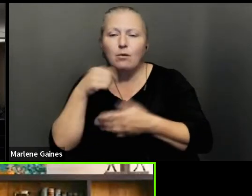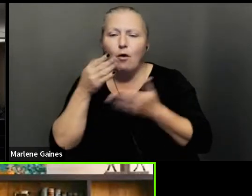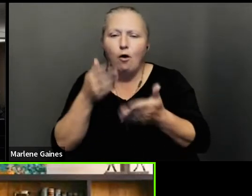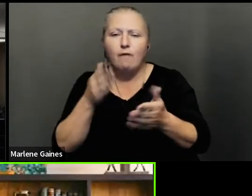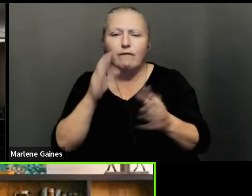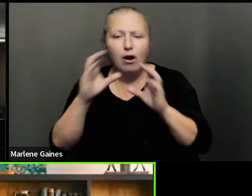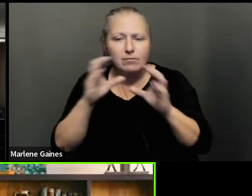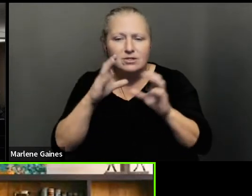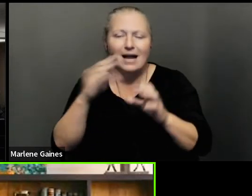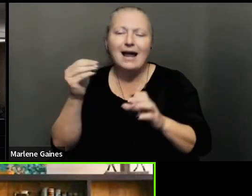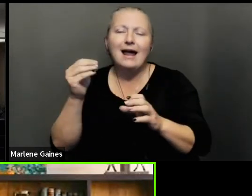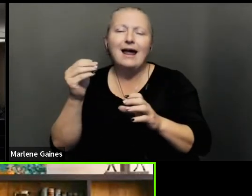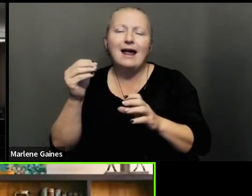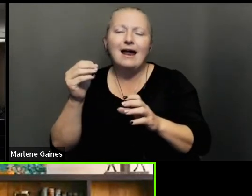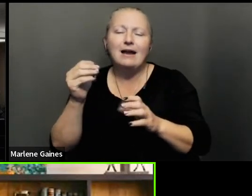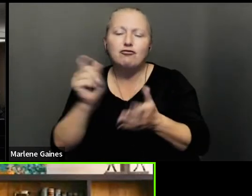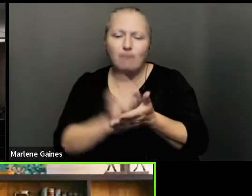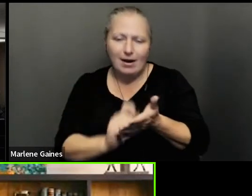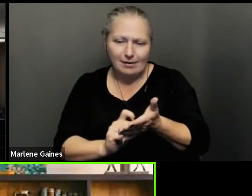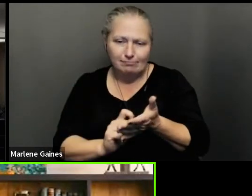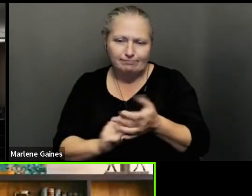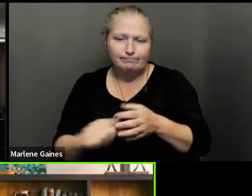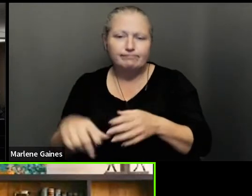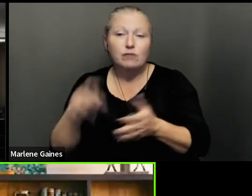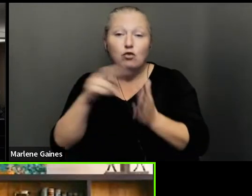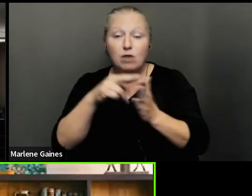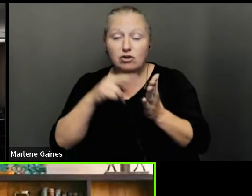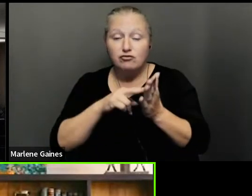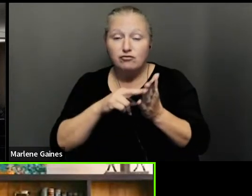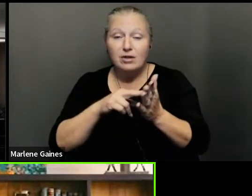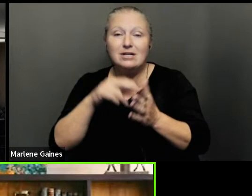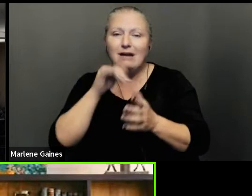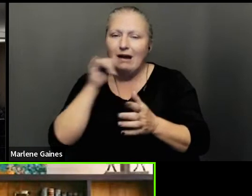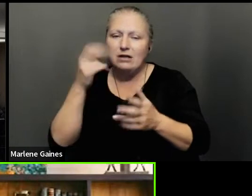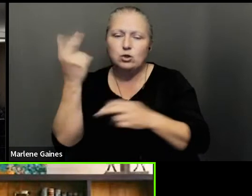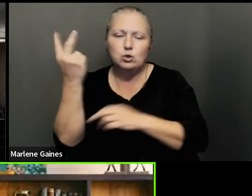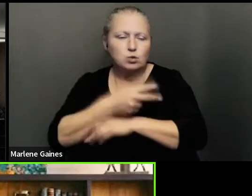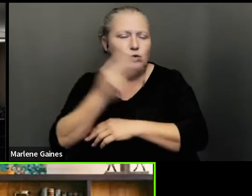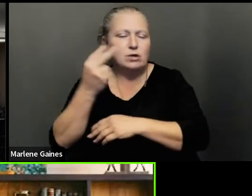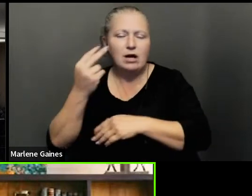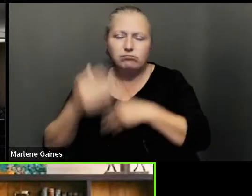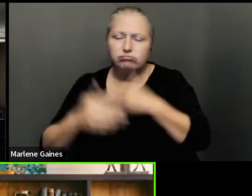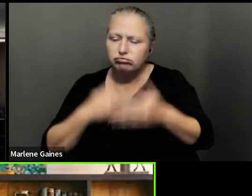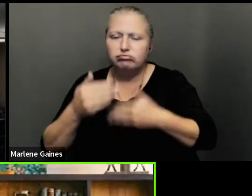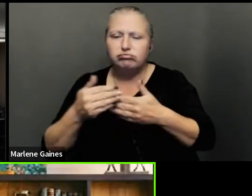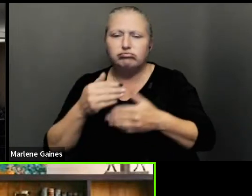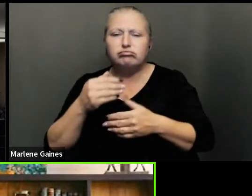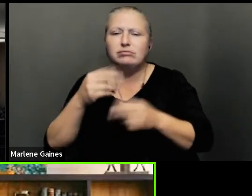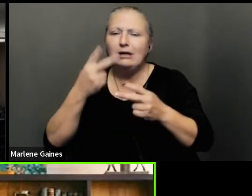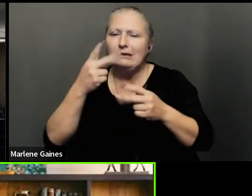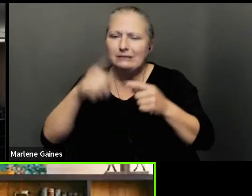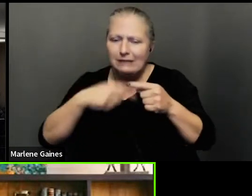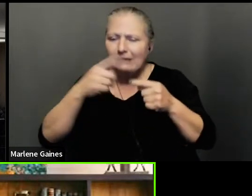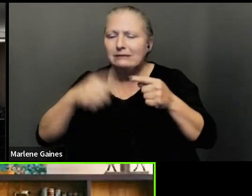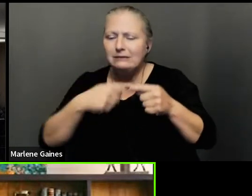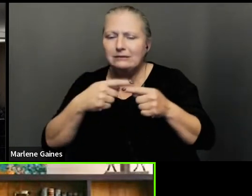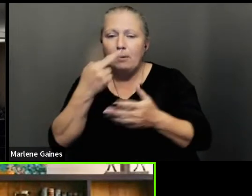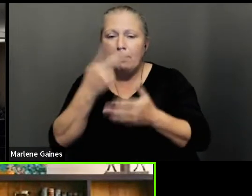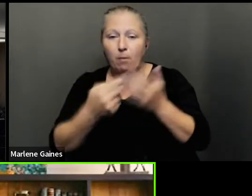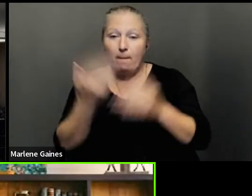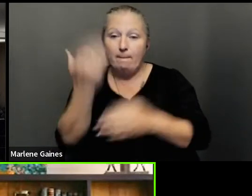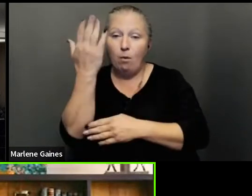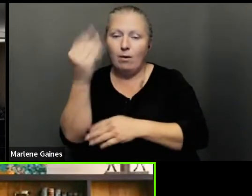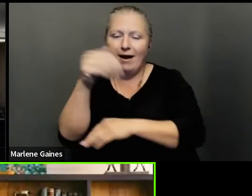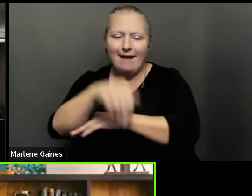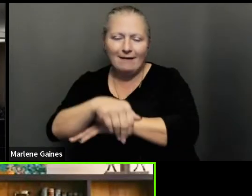we also offer writing. Registration and placement is a rigorous 2-day process, and we do several cycles of them, and they're conducted both in the morning and